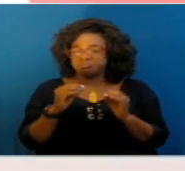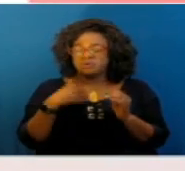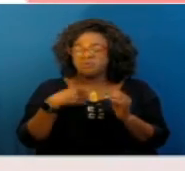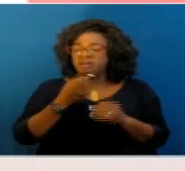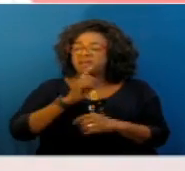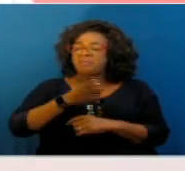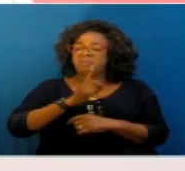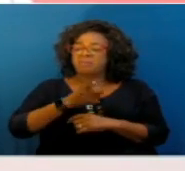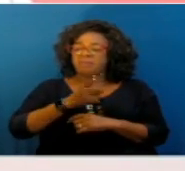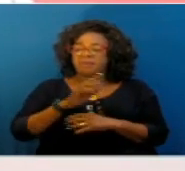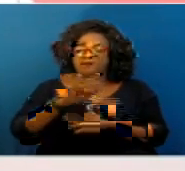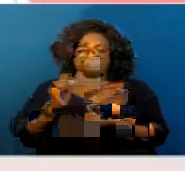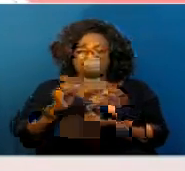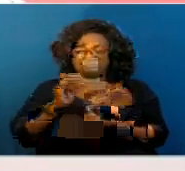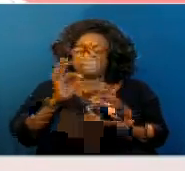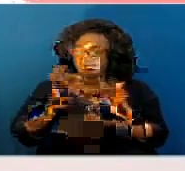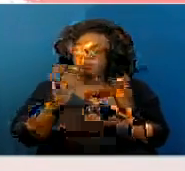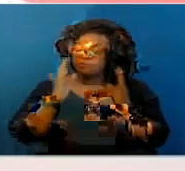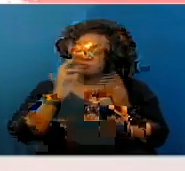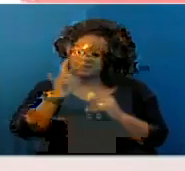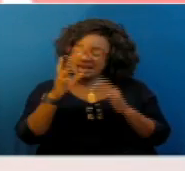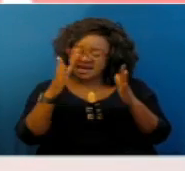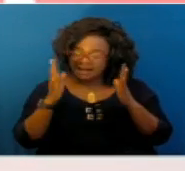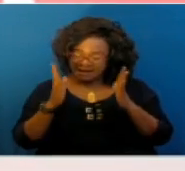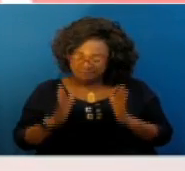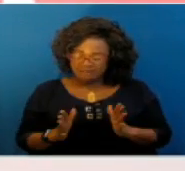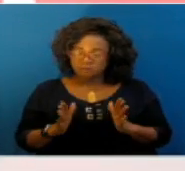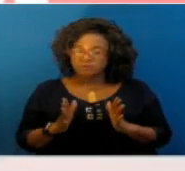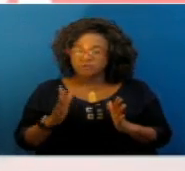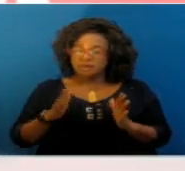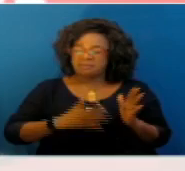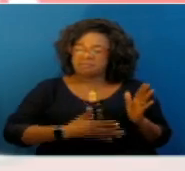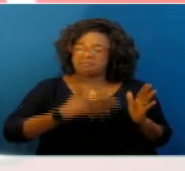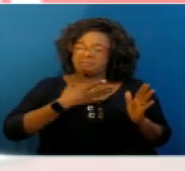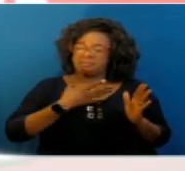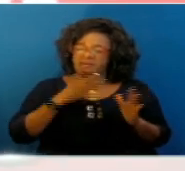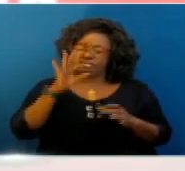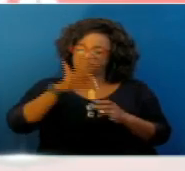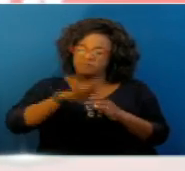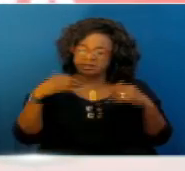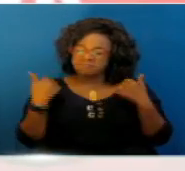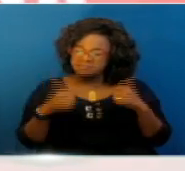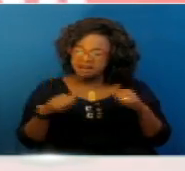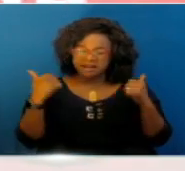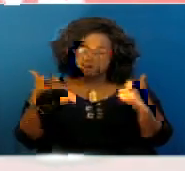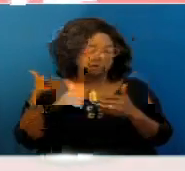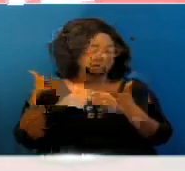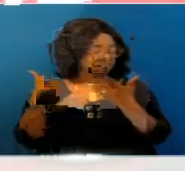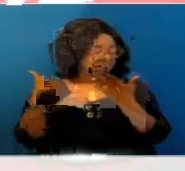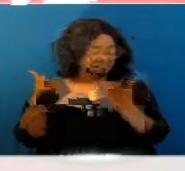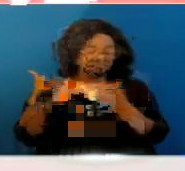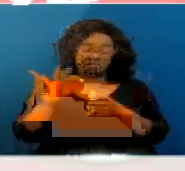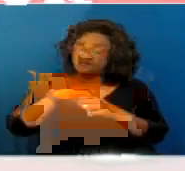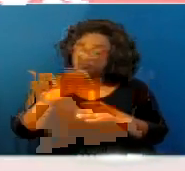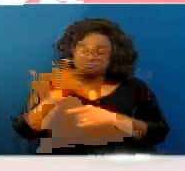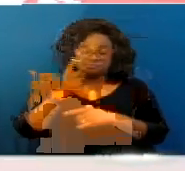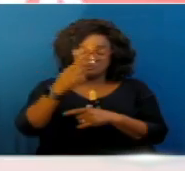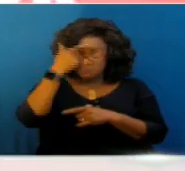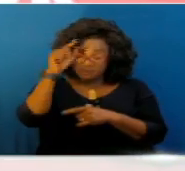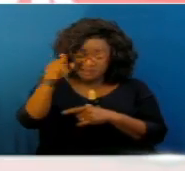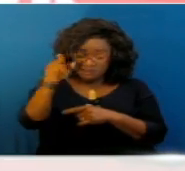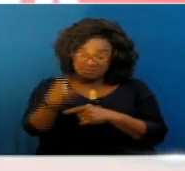vitisho, na ukiona kiongozi anatoa vitisho na hajachaguliwa, tafadhali usimchague sababu